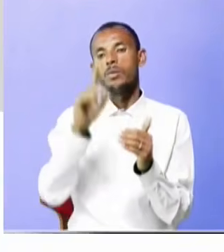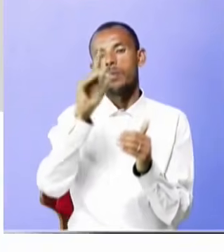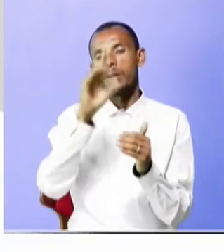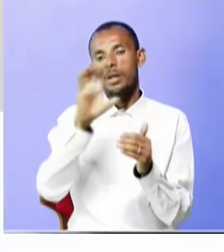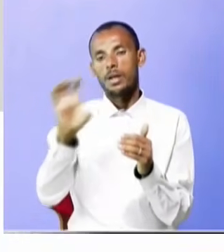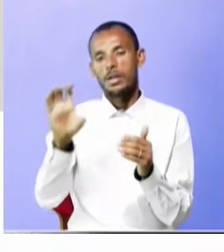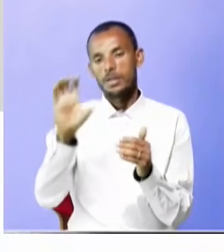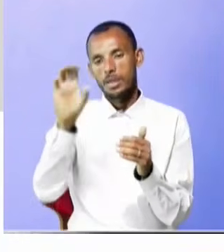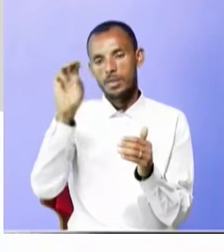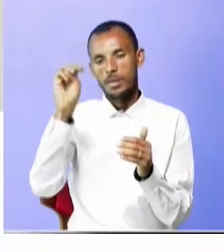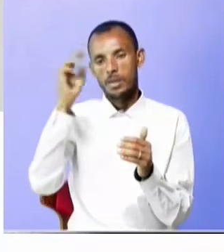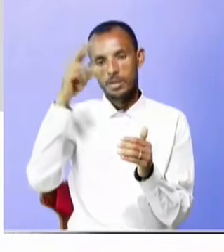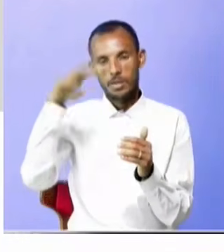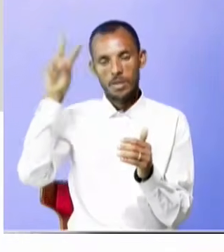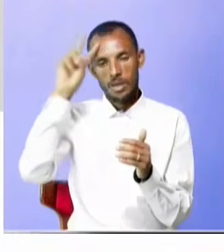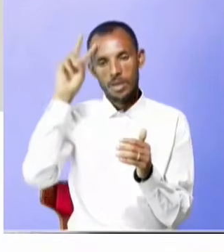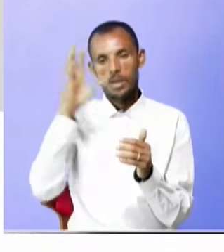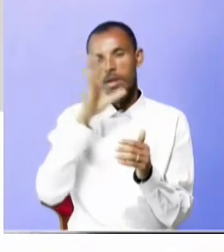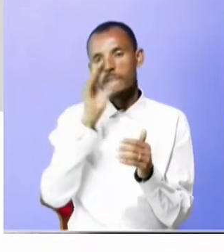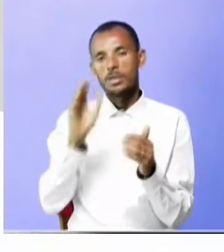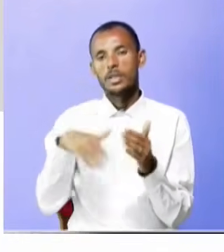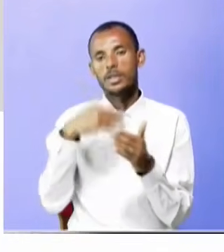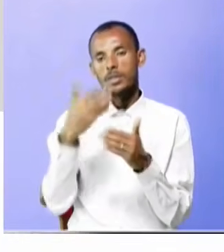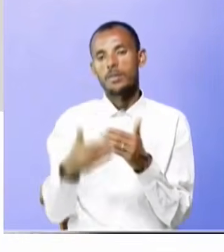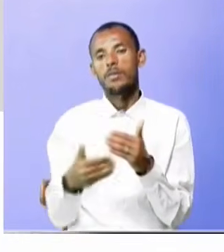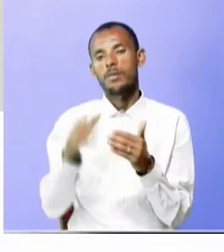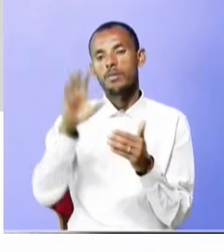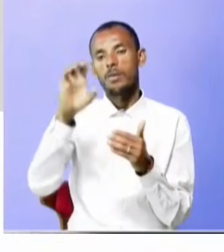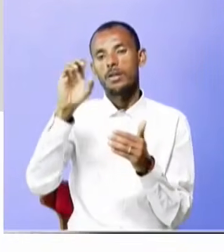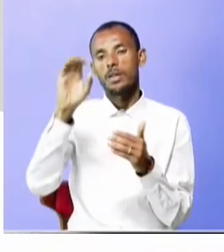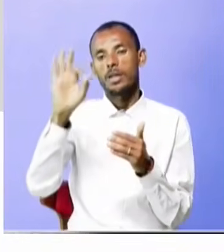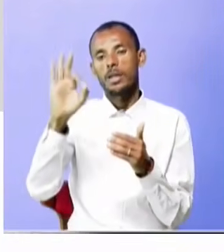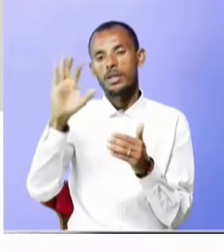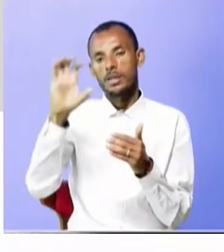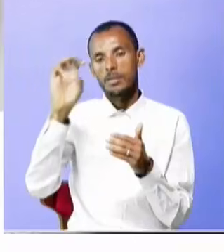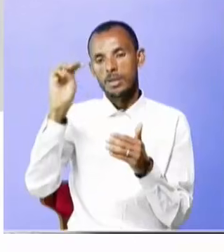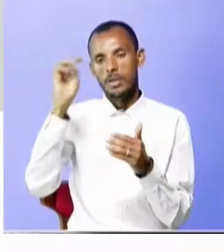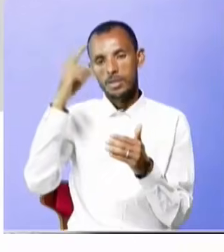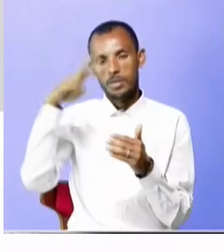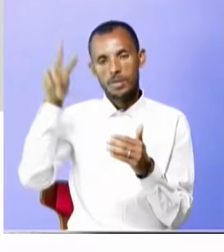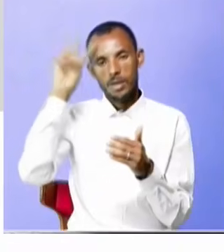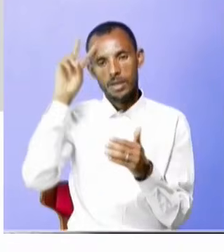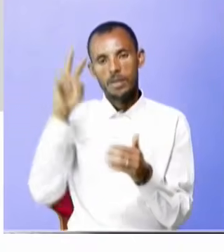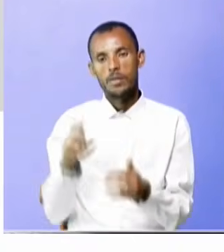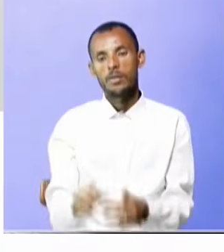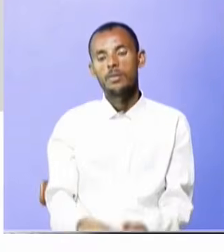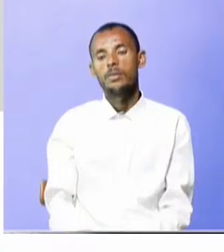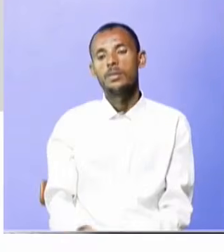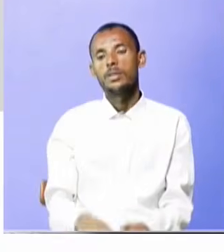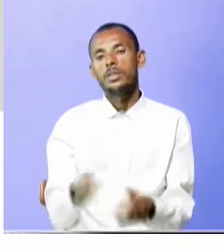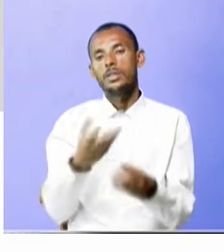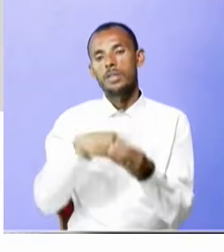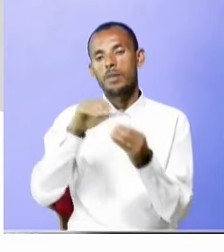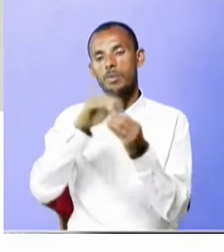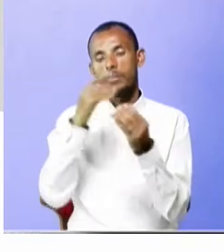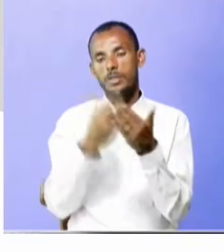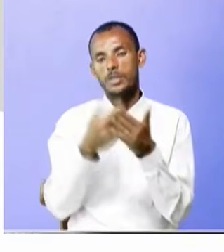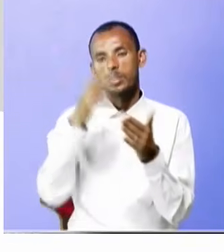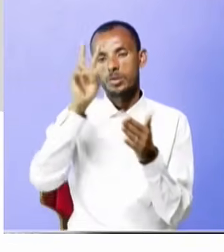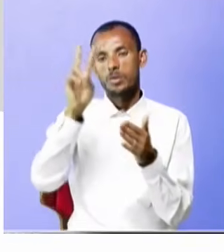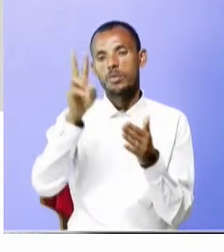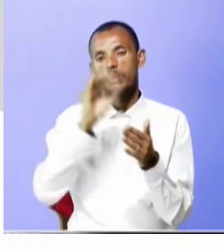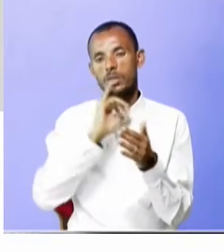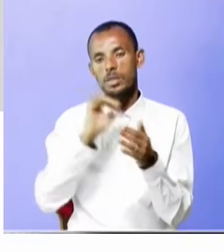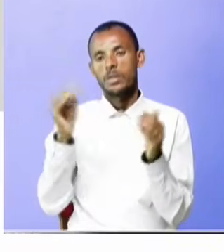100 centimeter square, and the next one is 49 centimeter square. So the sum of these two is